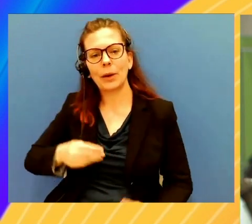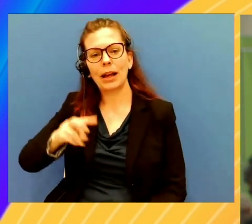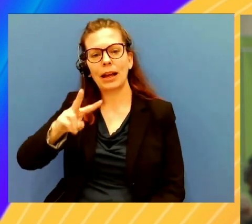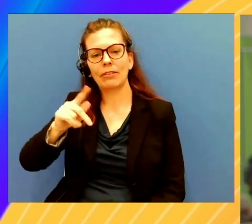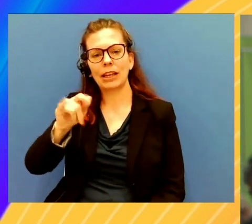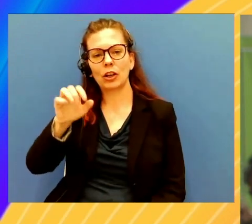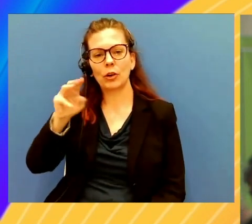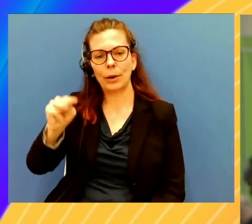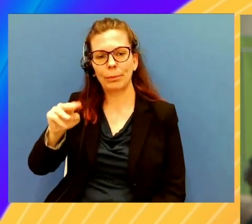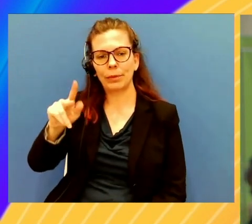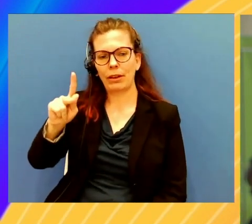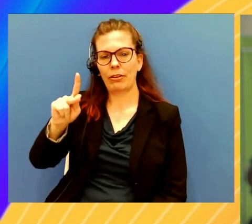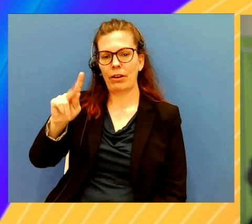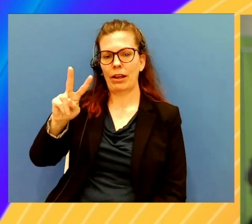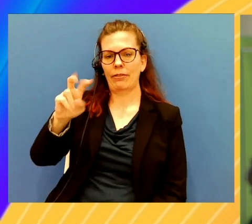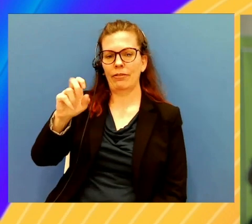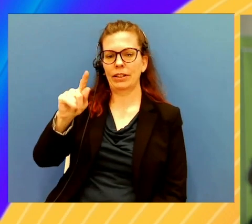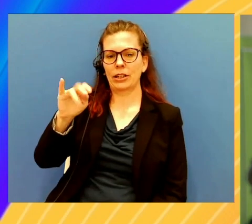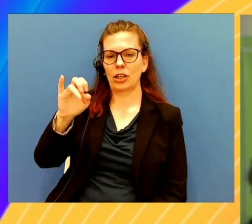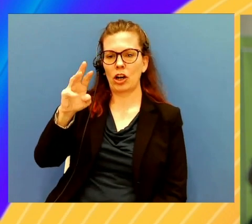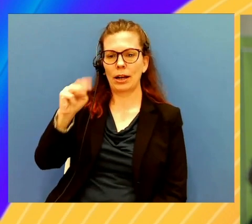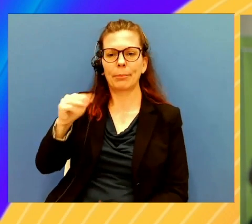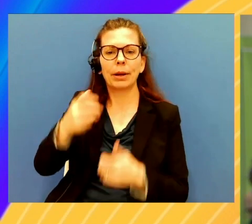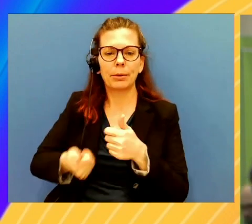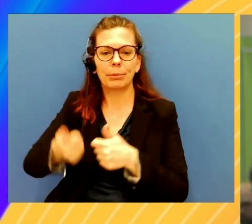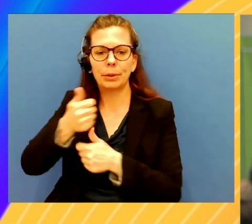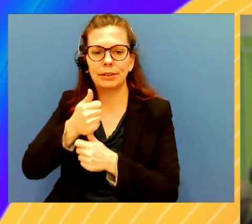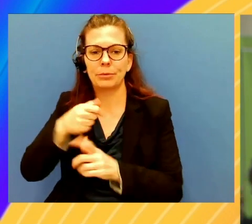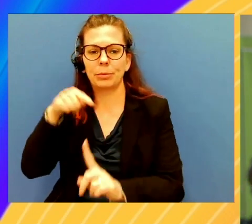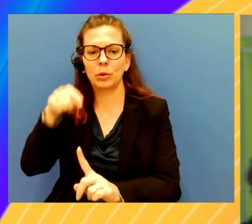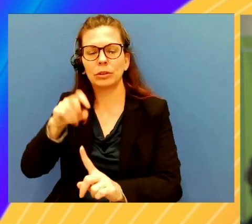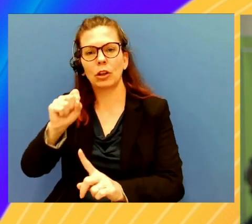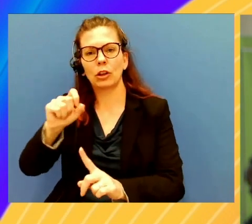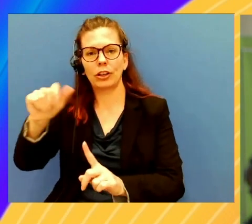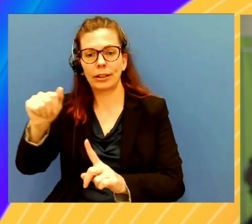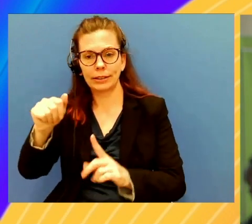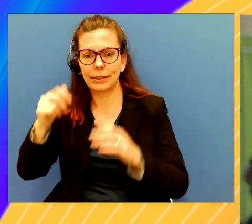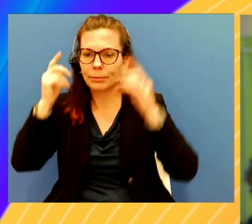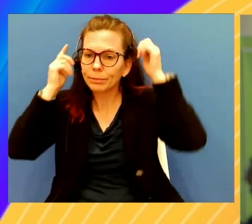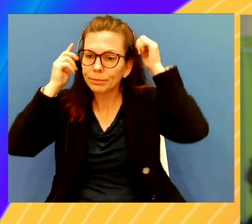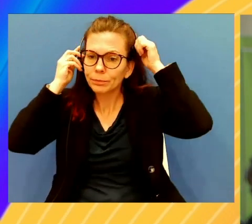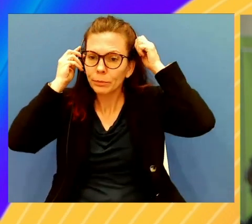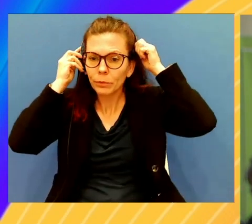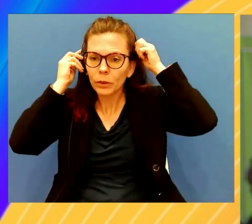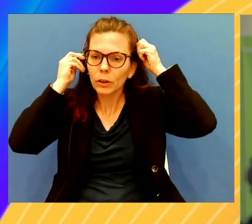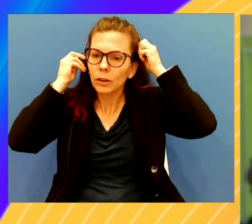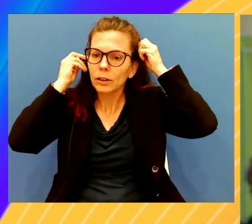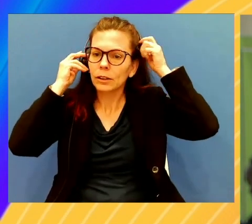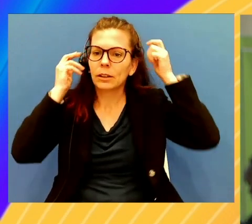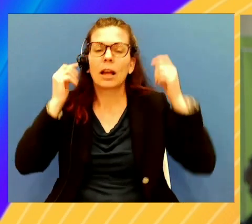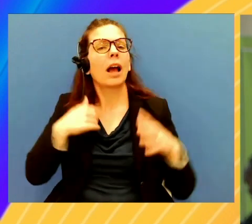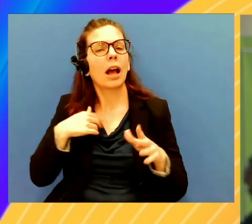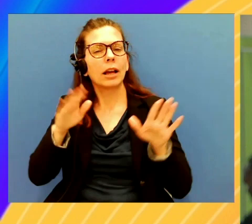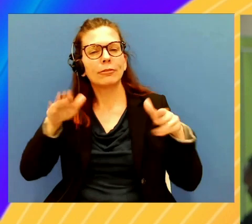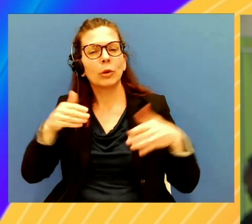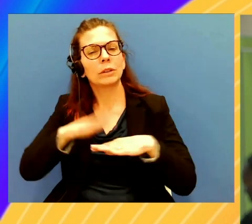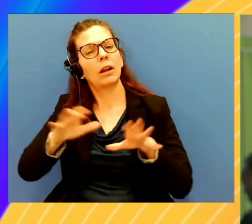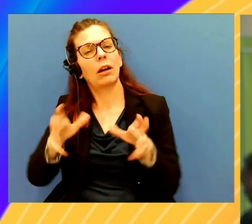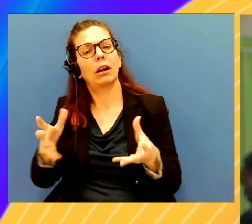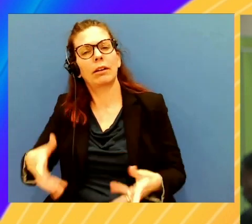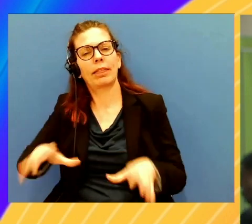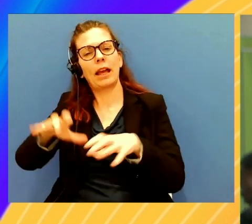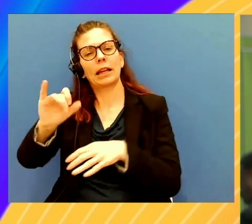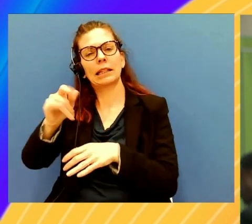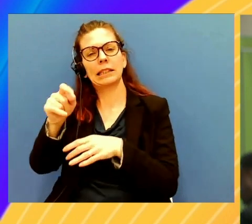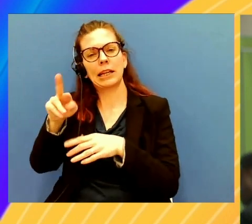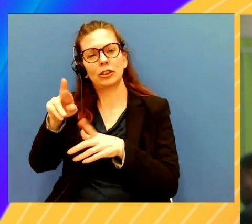Vengatraman. I'm a principal container specialist based out of the DC area. And I focus on containers and observability. Okay, cool.